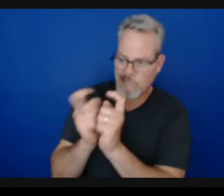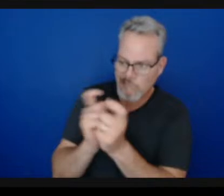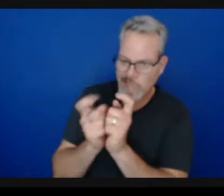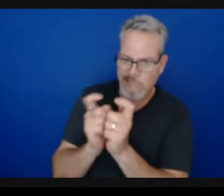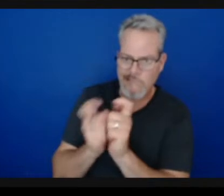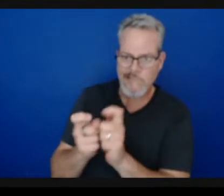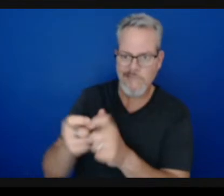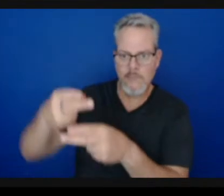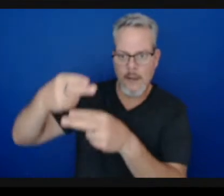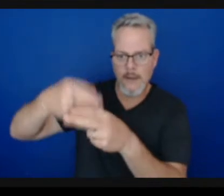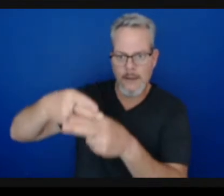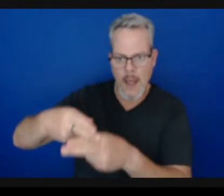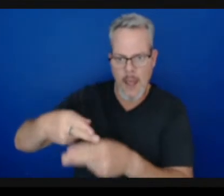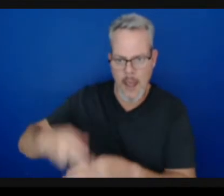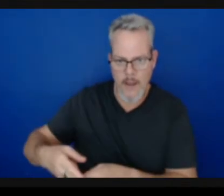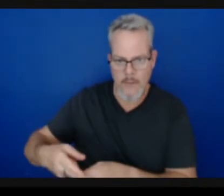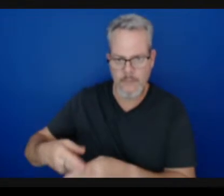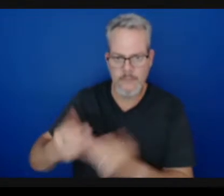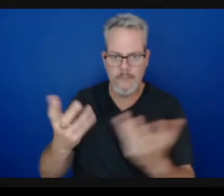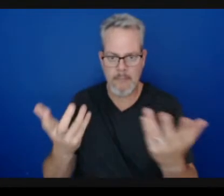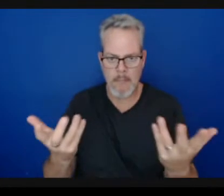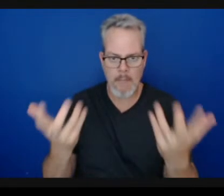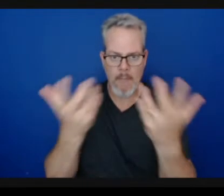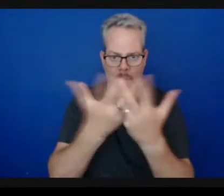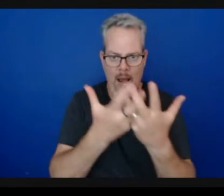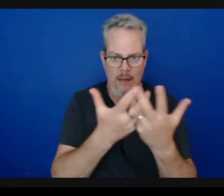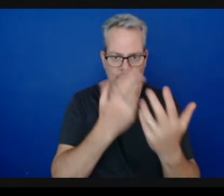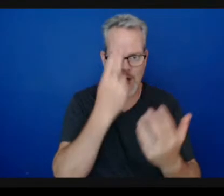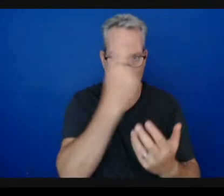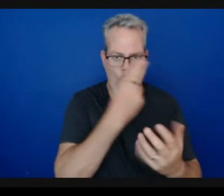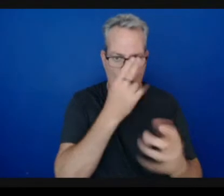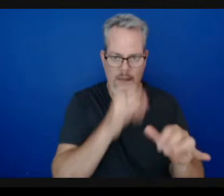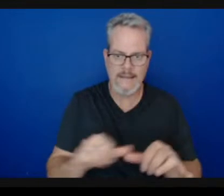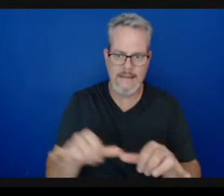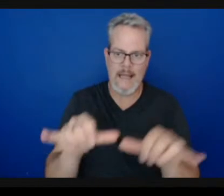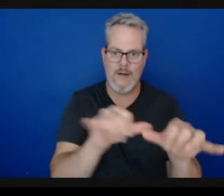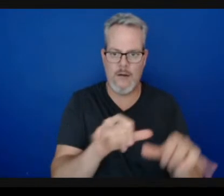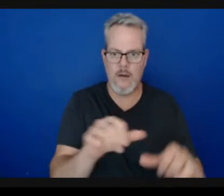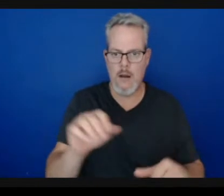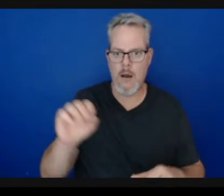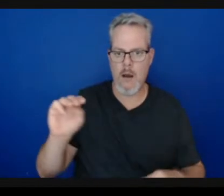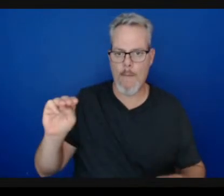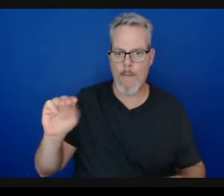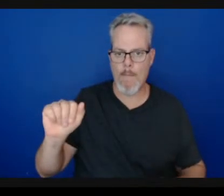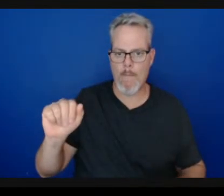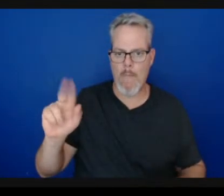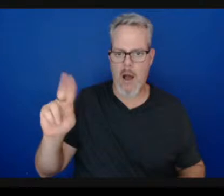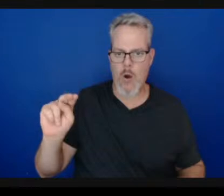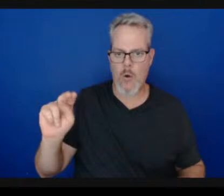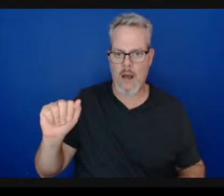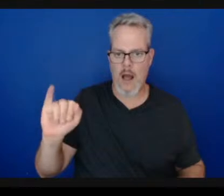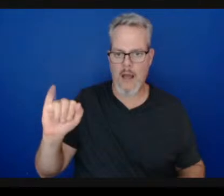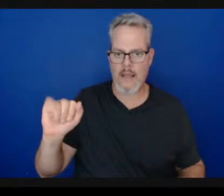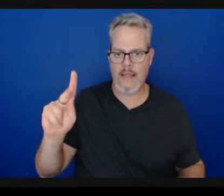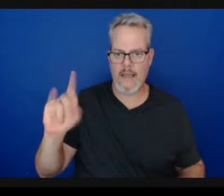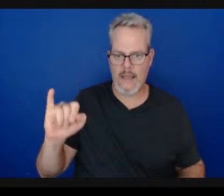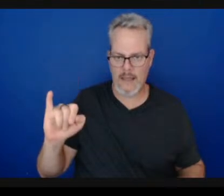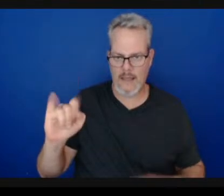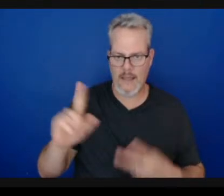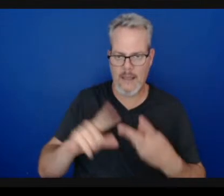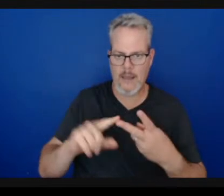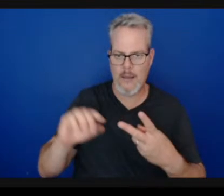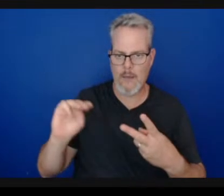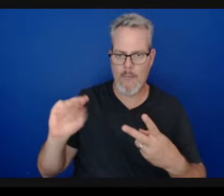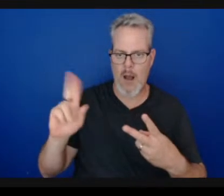names to Hawaiian standards. So Mauna Iki, Mauna Ulu have become one word. I